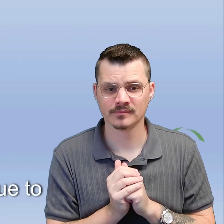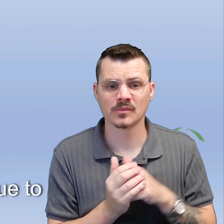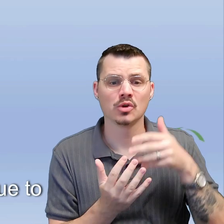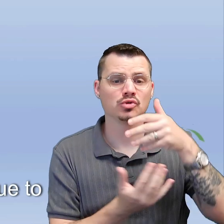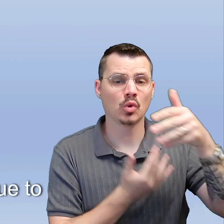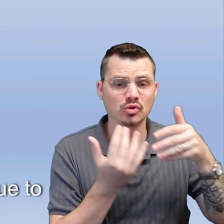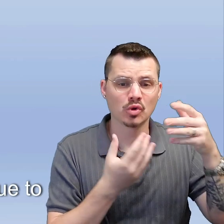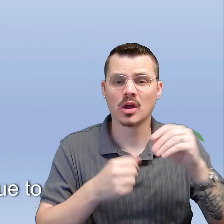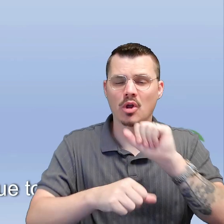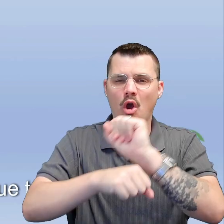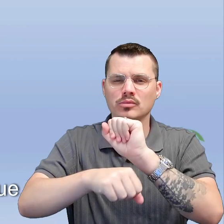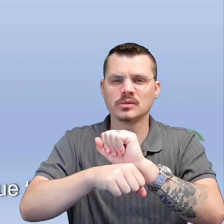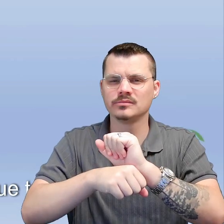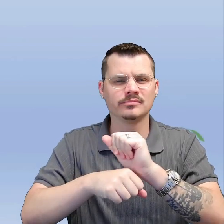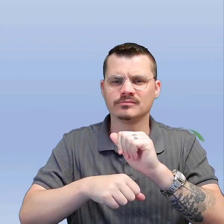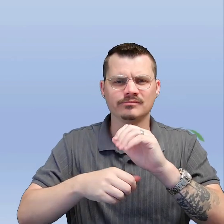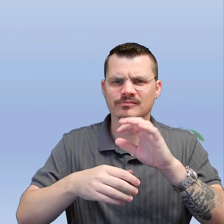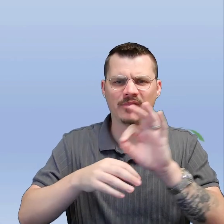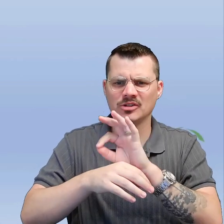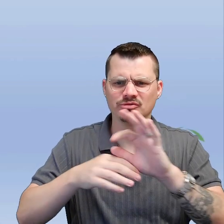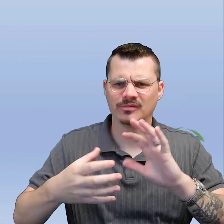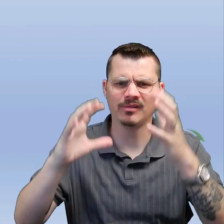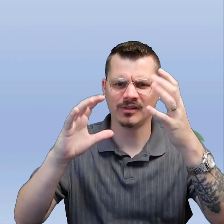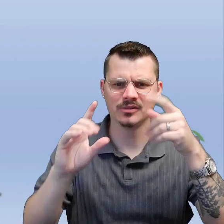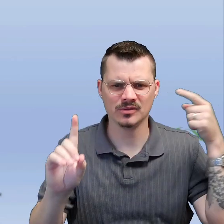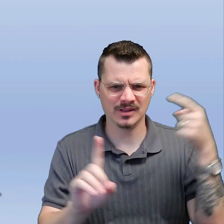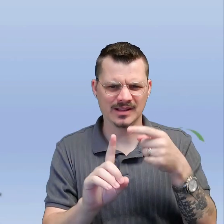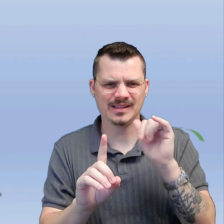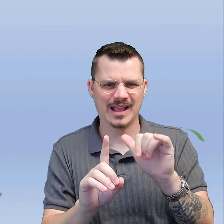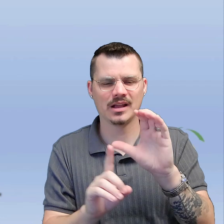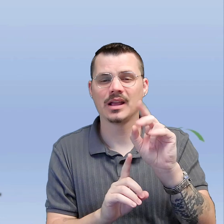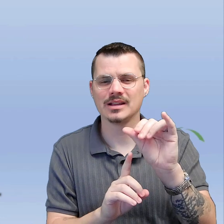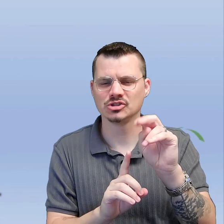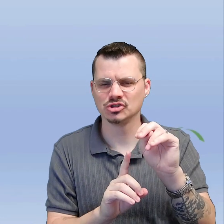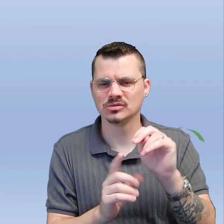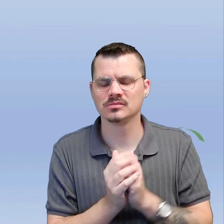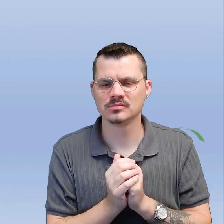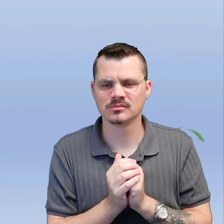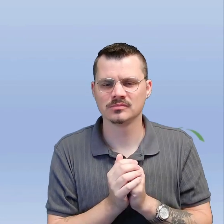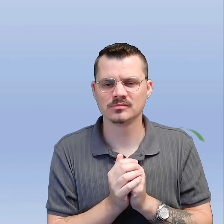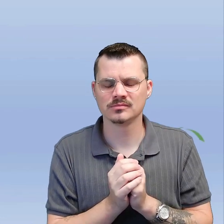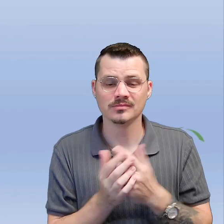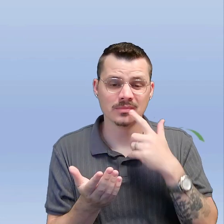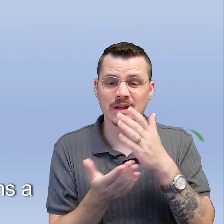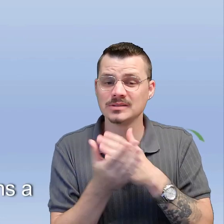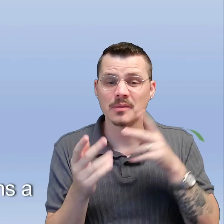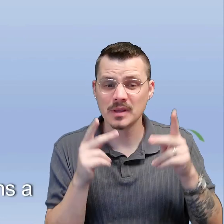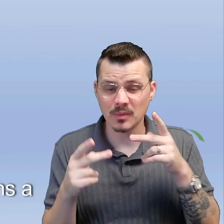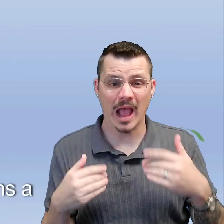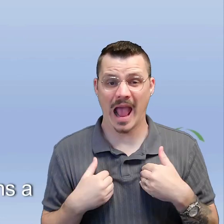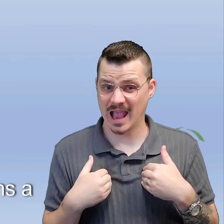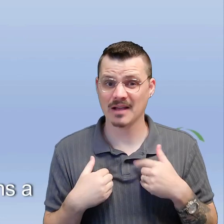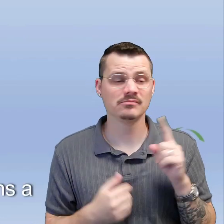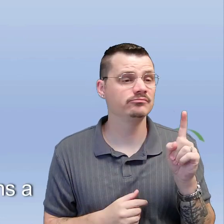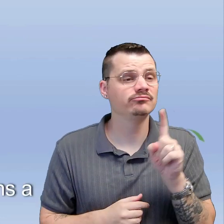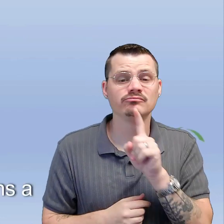Social and occupational dysfunction due to the condition, and that's a very subjective thing. You know, some people walk around